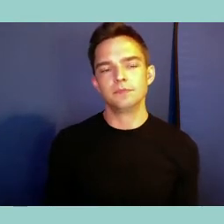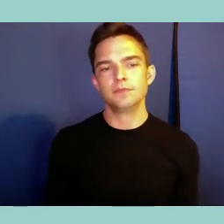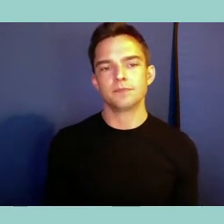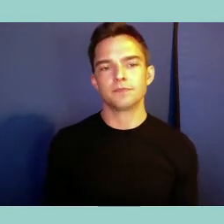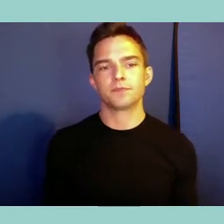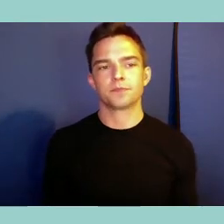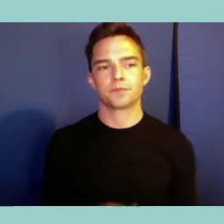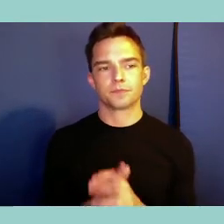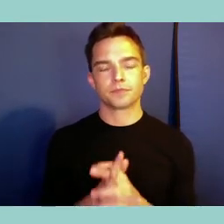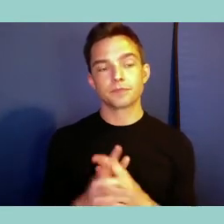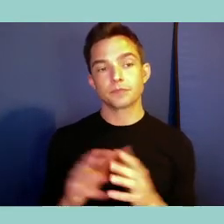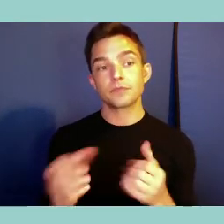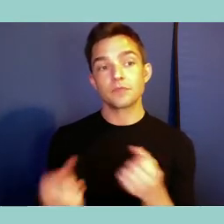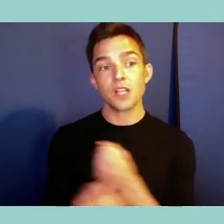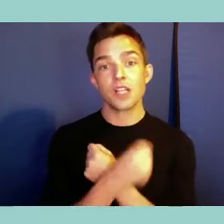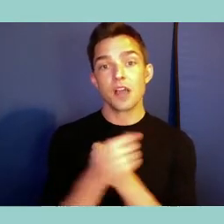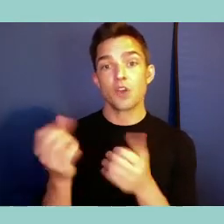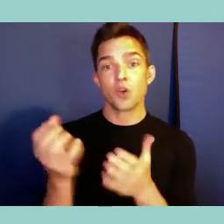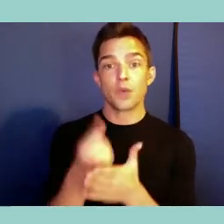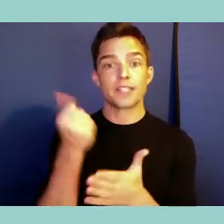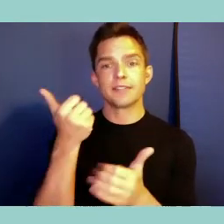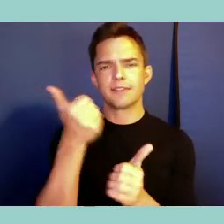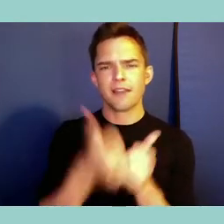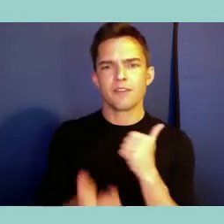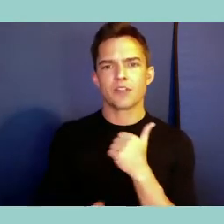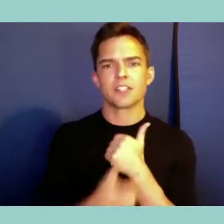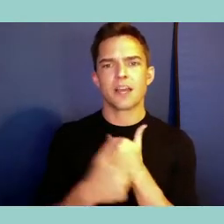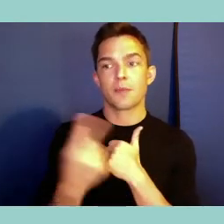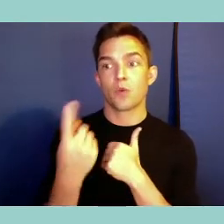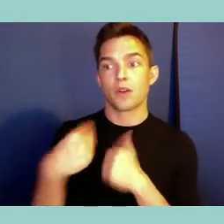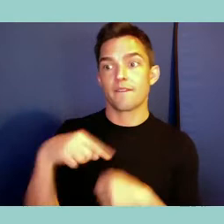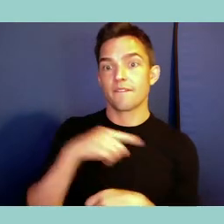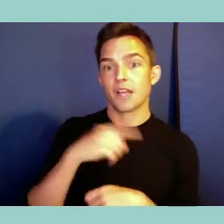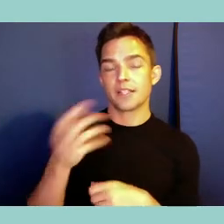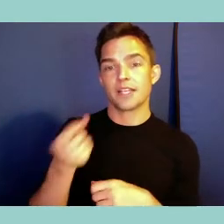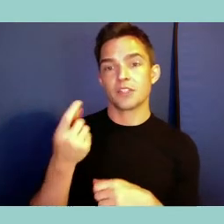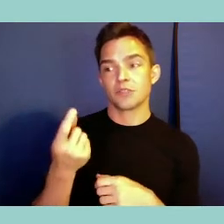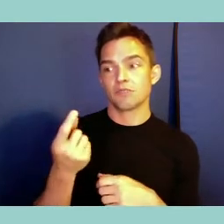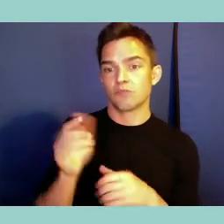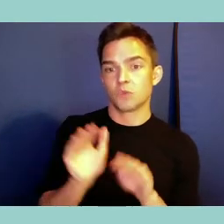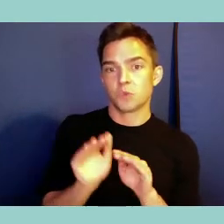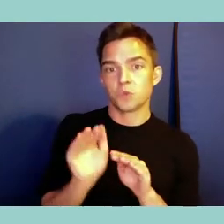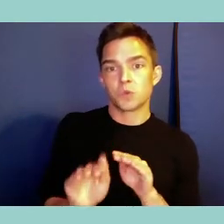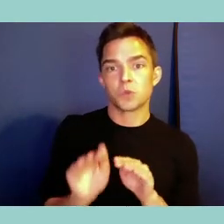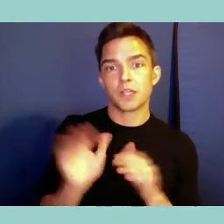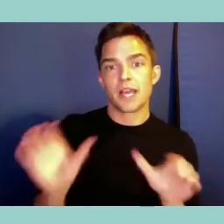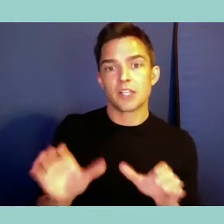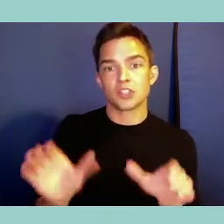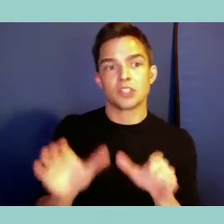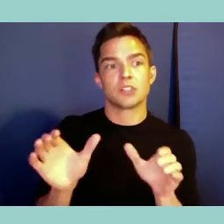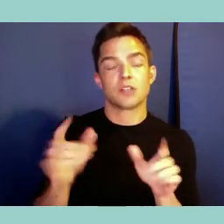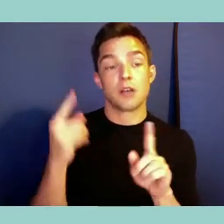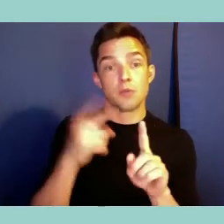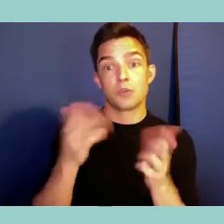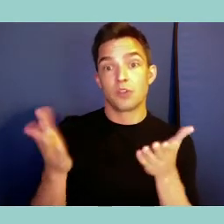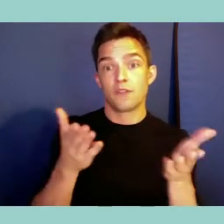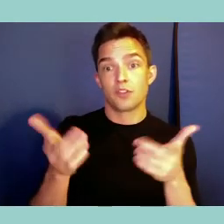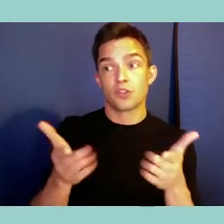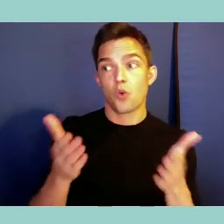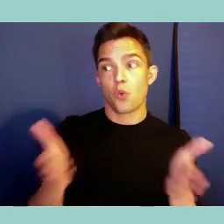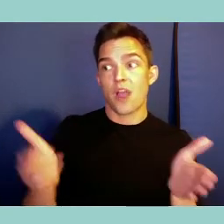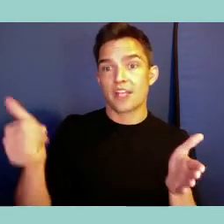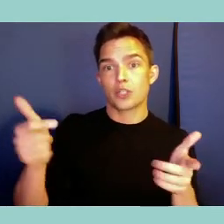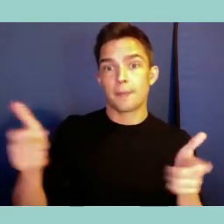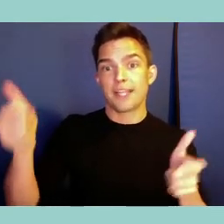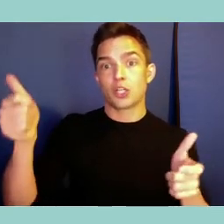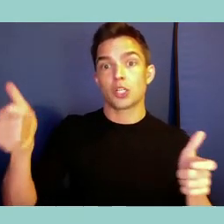esperanza. Love wins every time one of us takes one small action in the service of a wider and bigger love, a